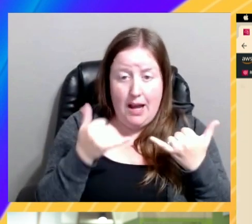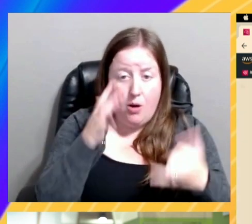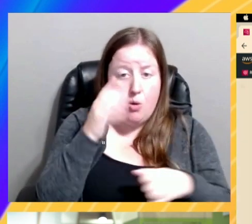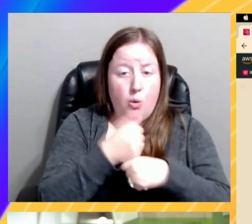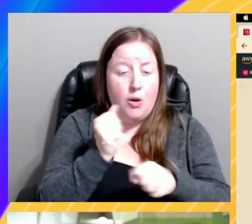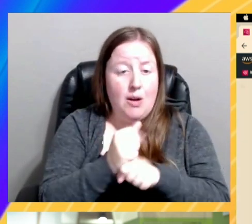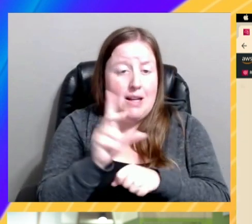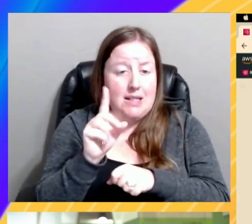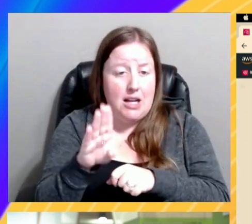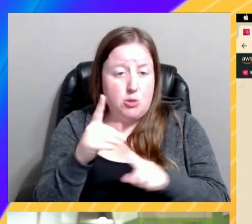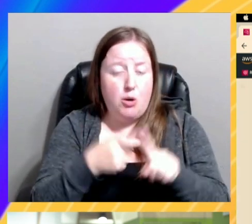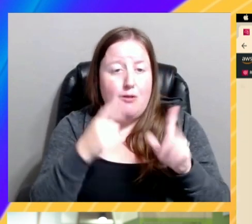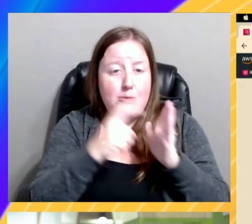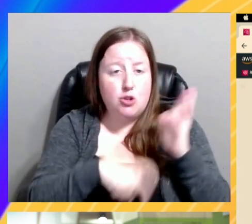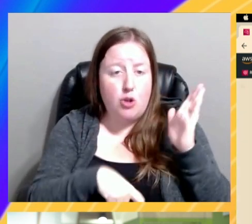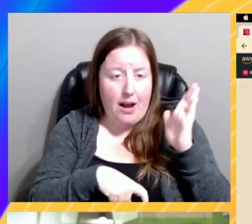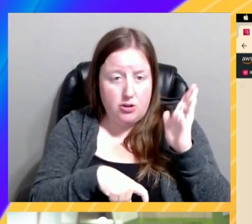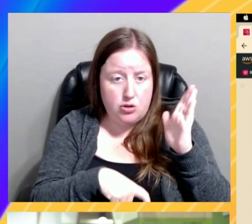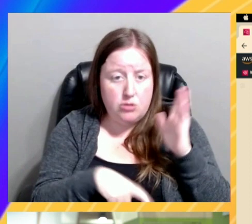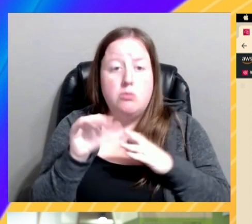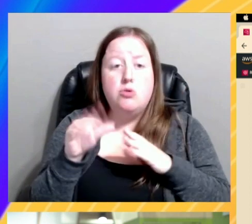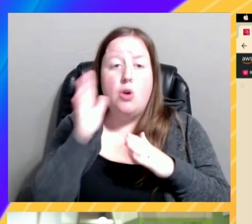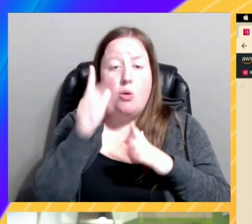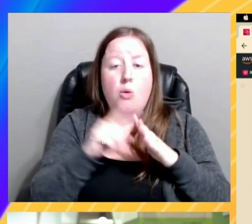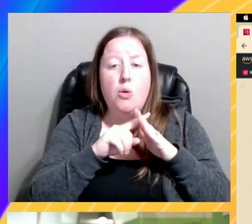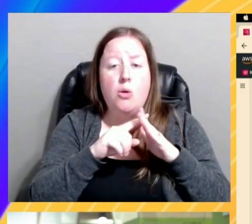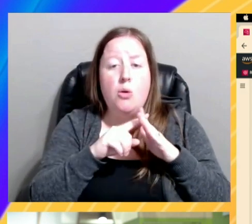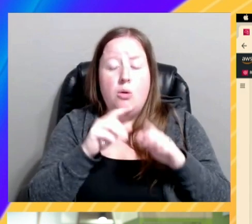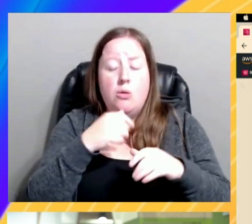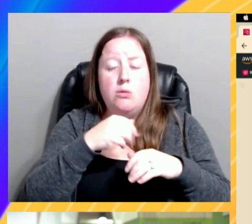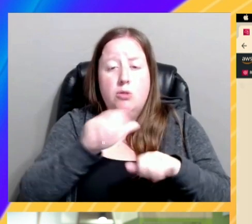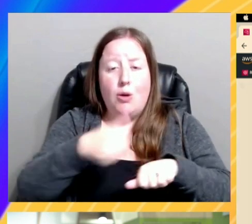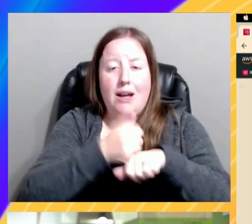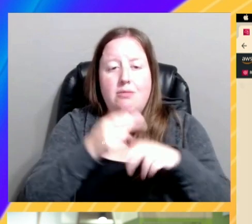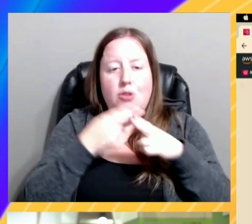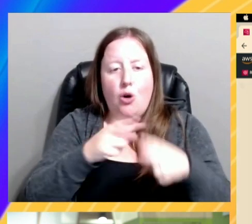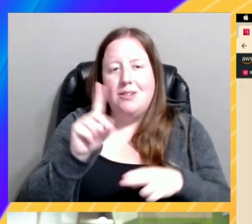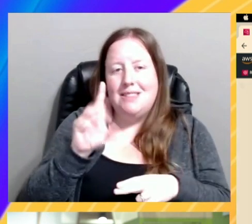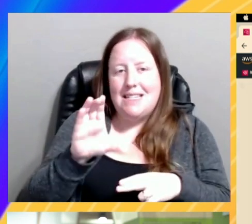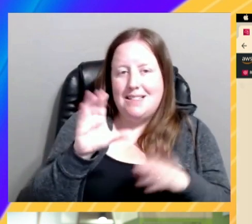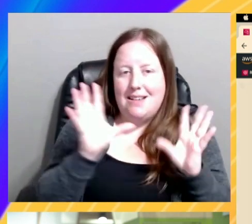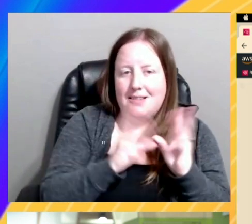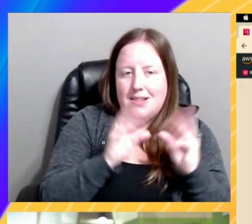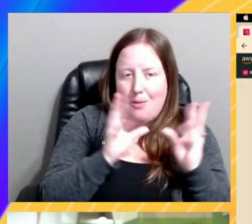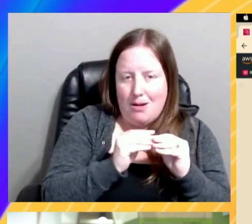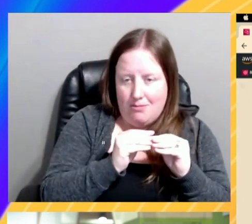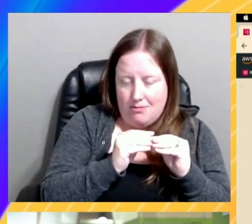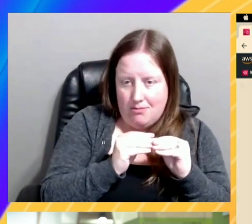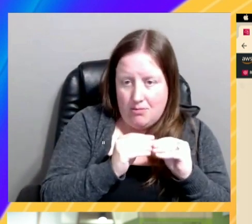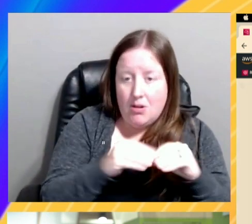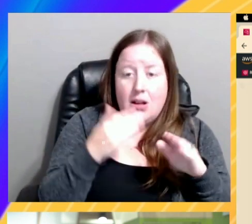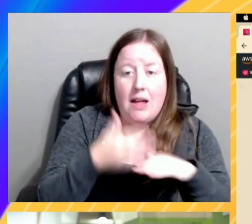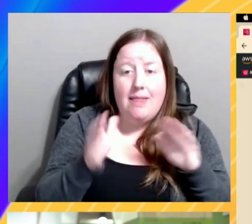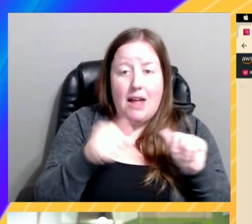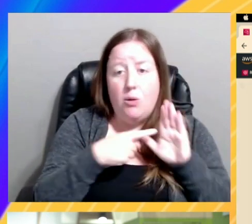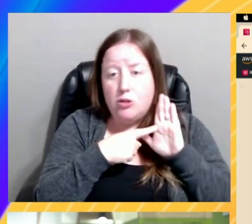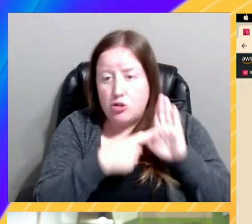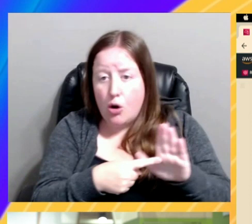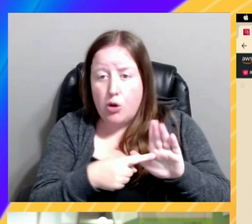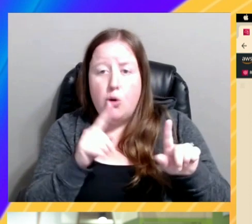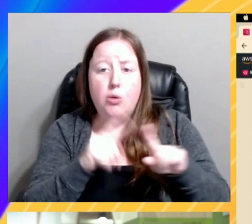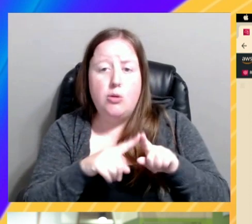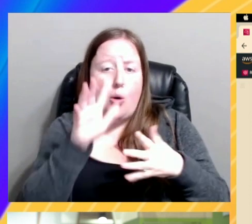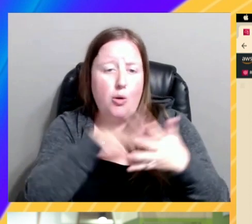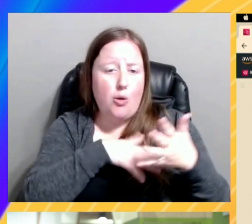scratch. So I'm going to create one called DC Summit. Click on Create Dashboard. Then you see it shows you all these widgets. So these are all